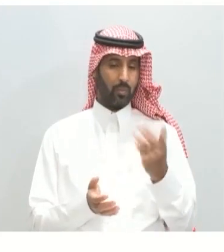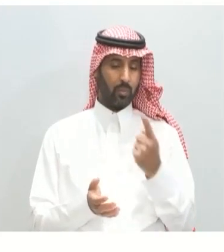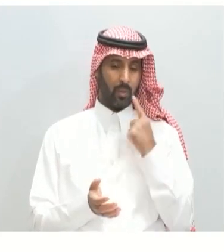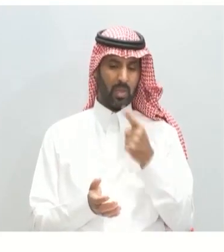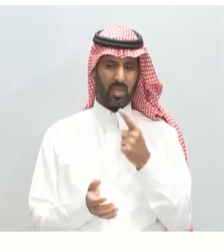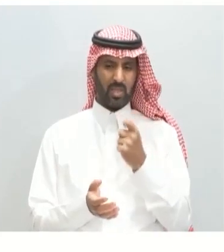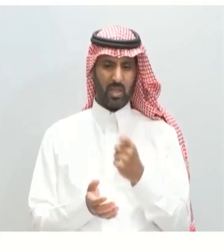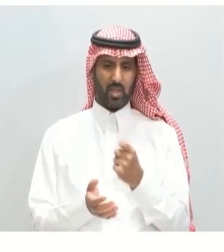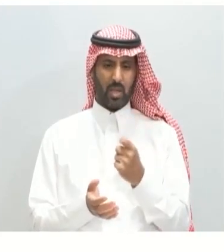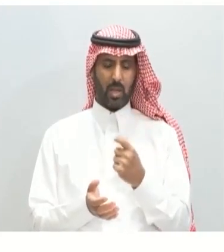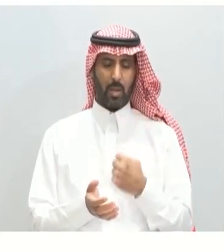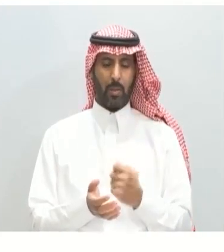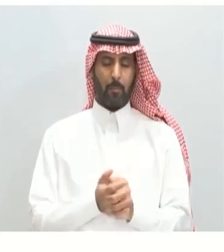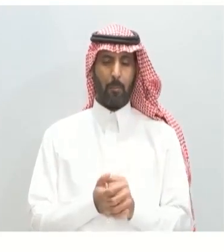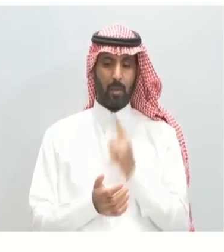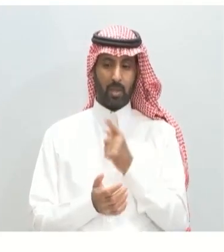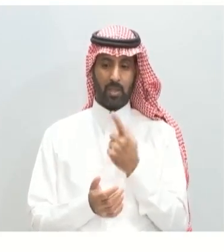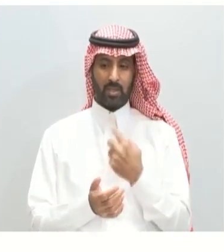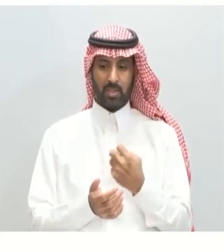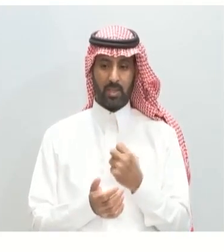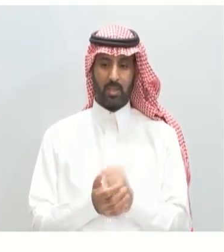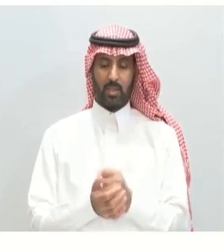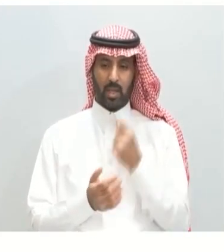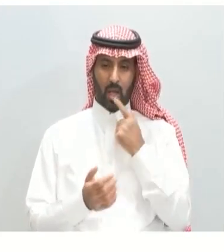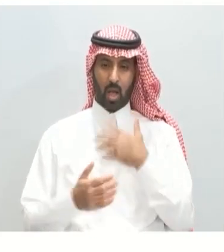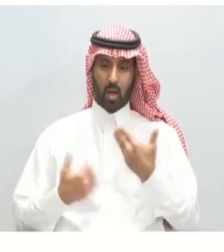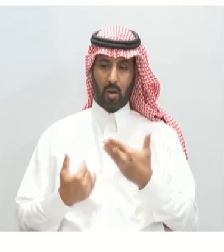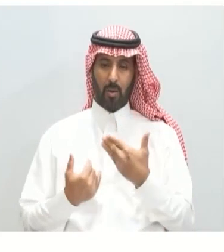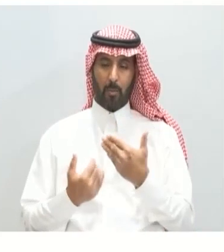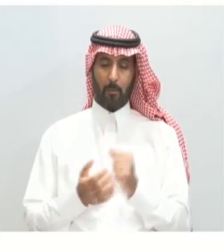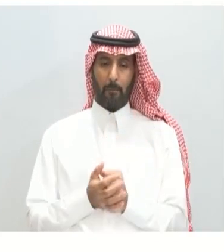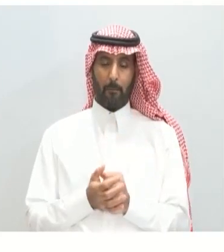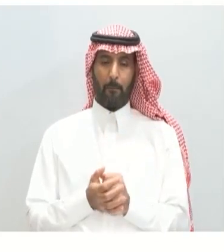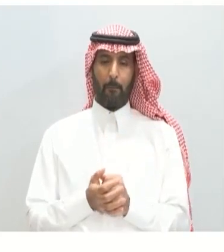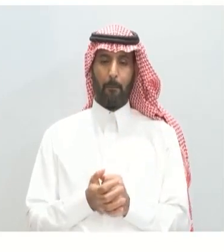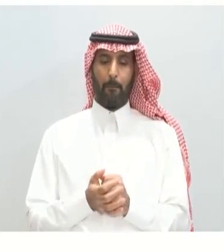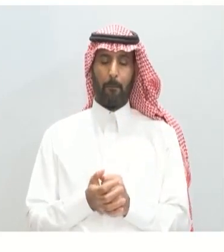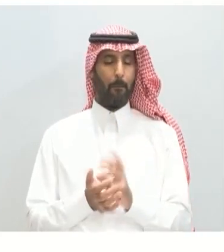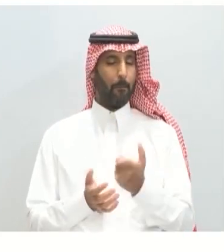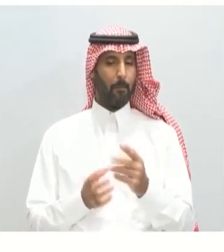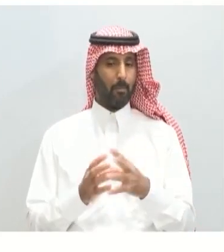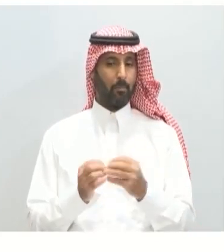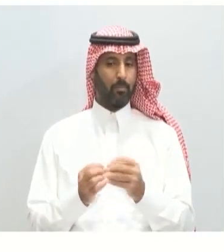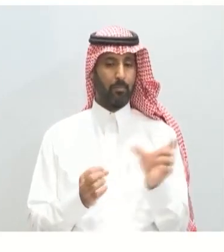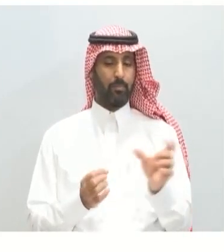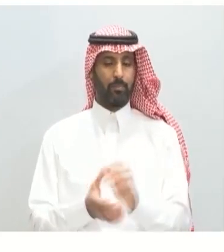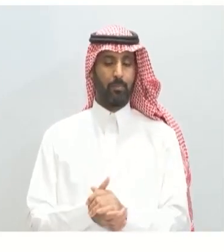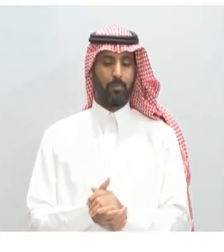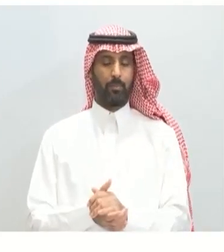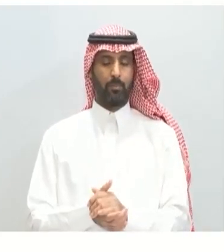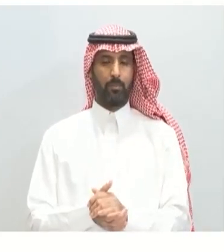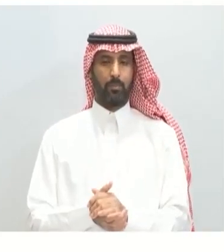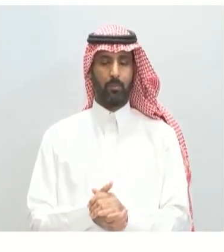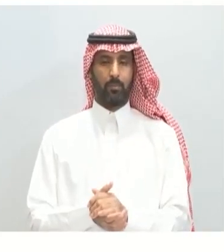hearty. When he said hearty, laugh. So, can you guess the meaning here?